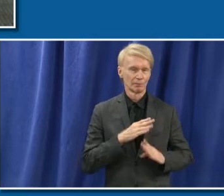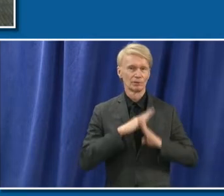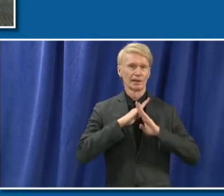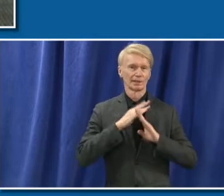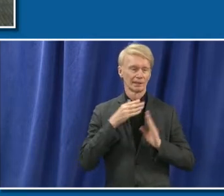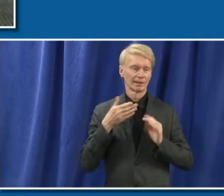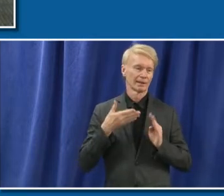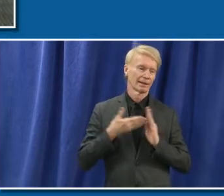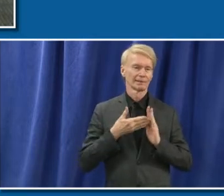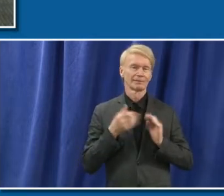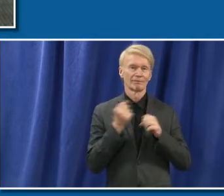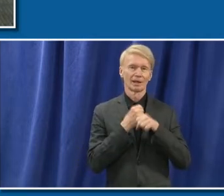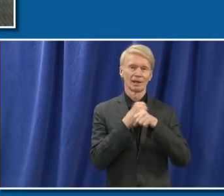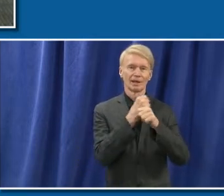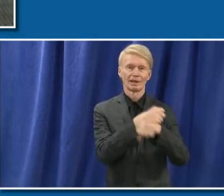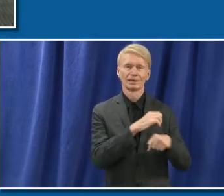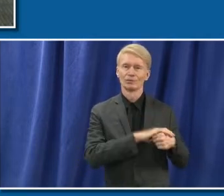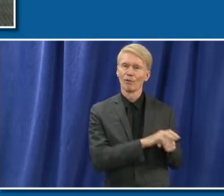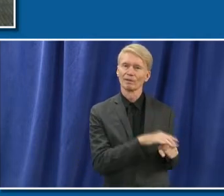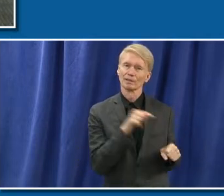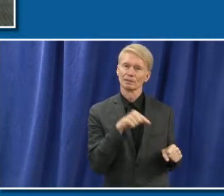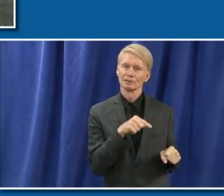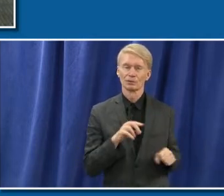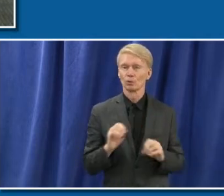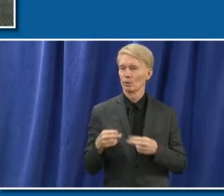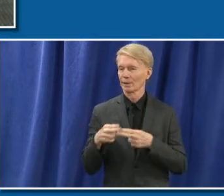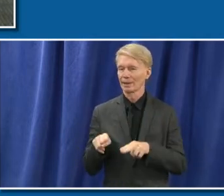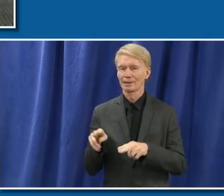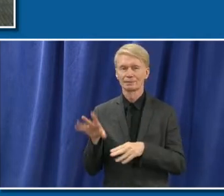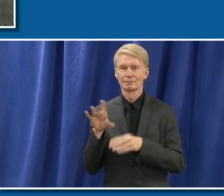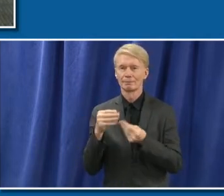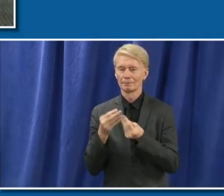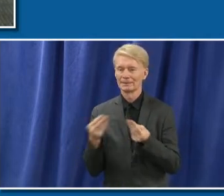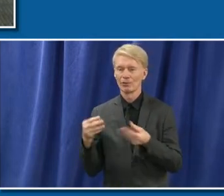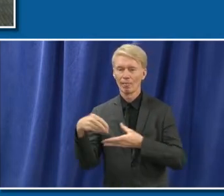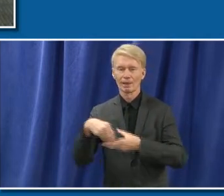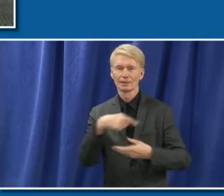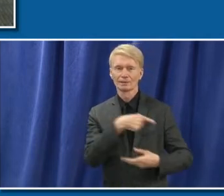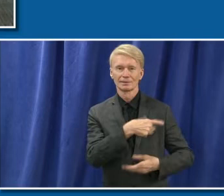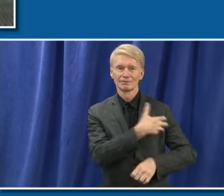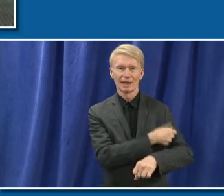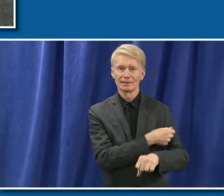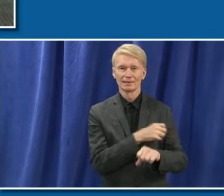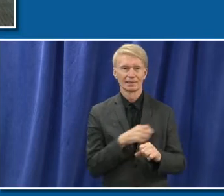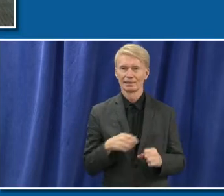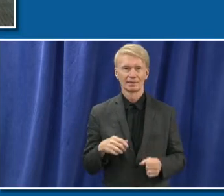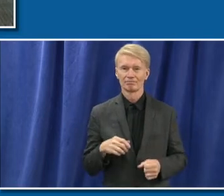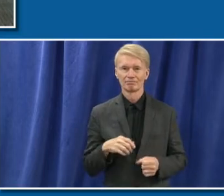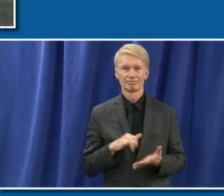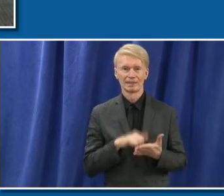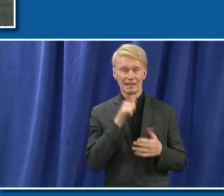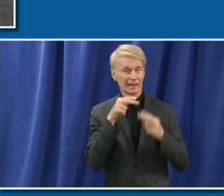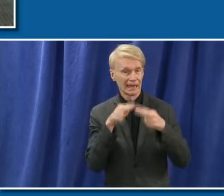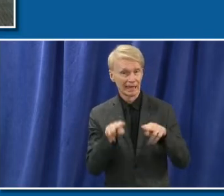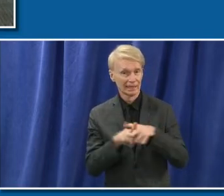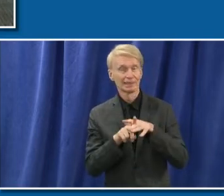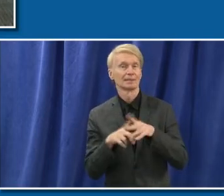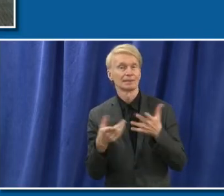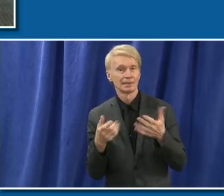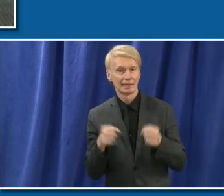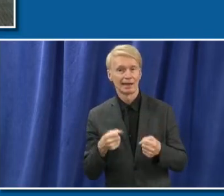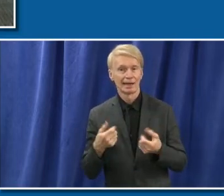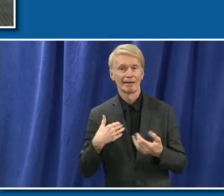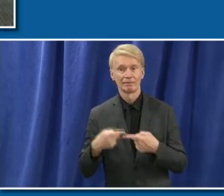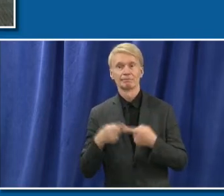COVID. But there is no eggs related here, and that would not be an example of an allergy that would be a